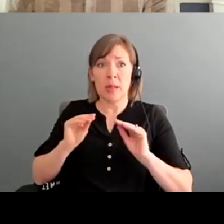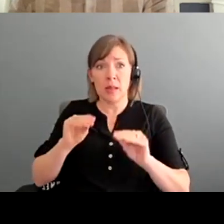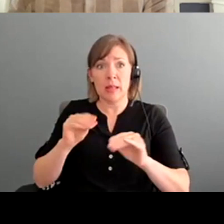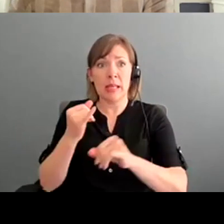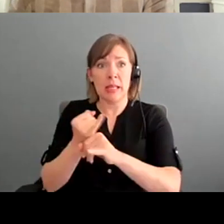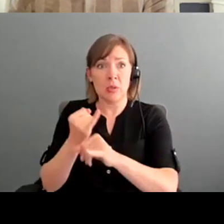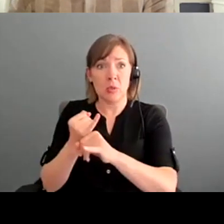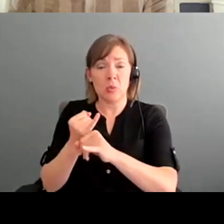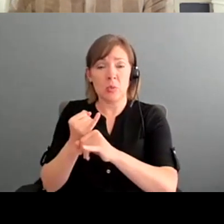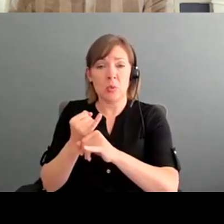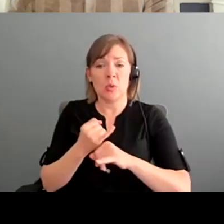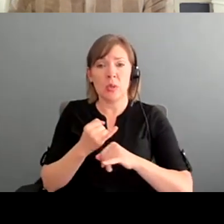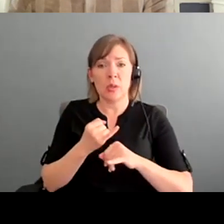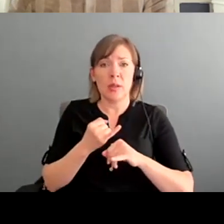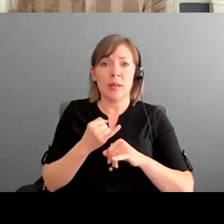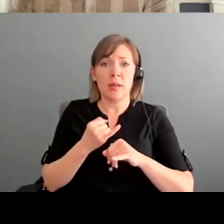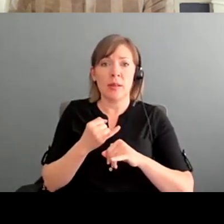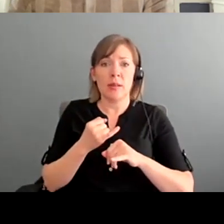institutionalized, they're